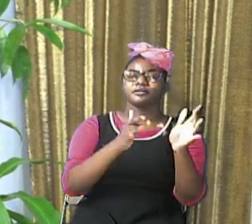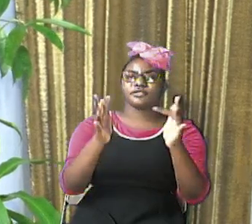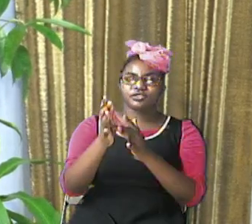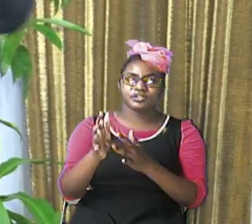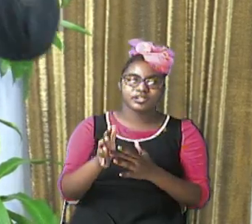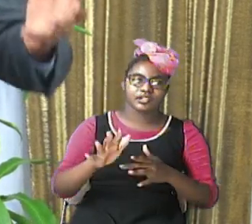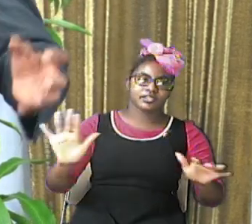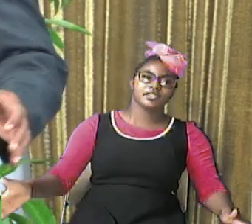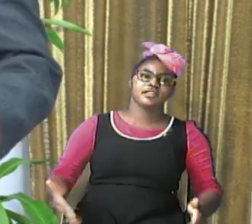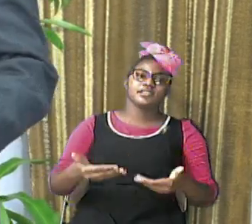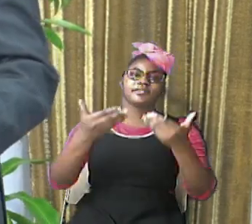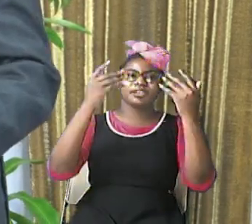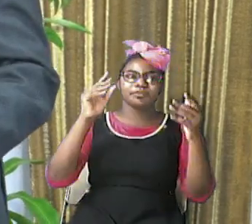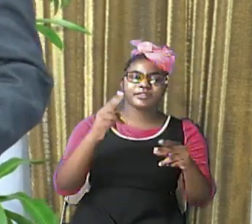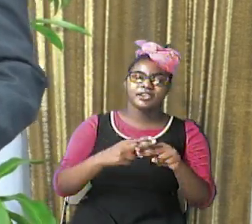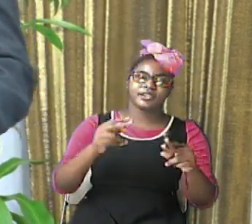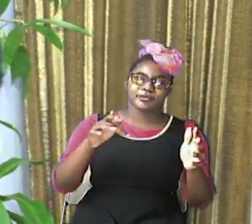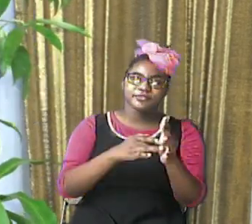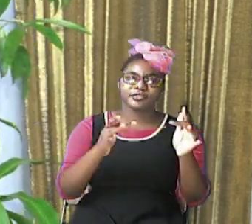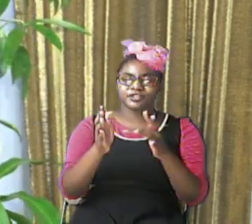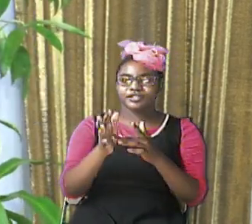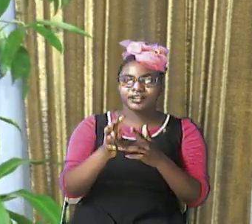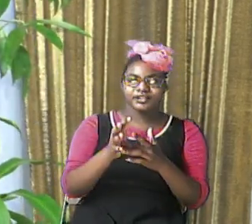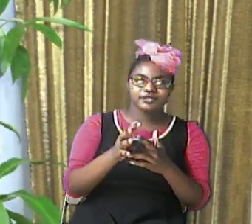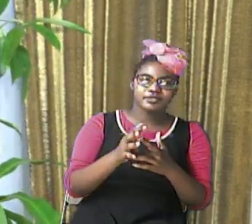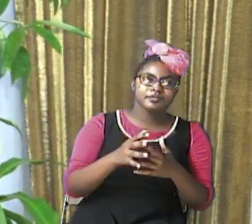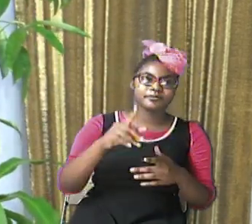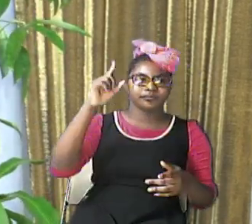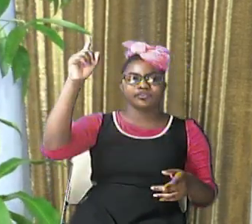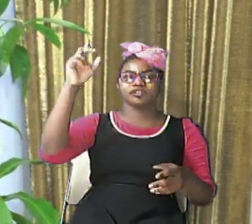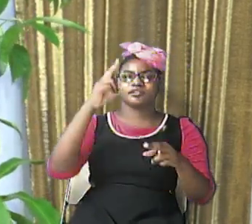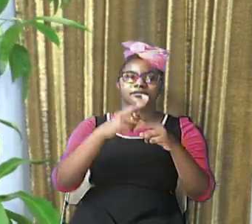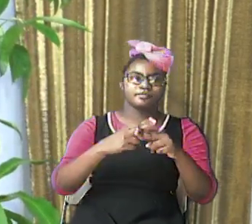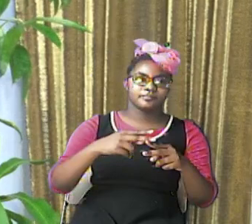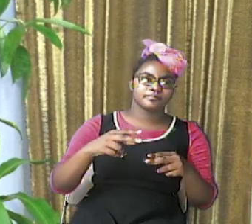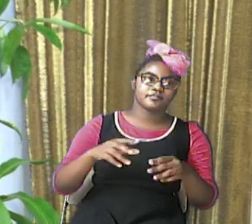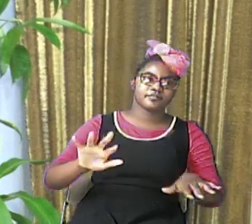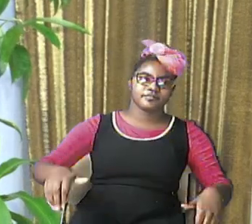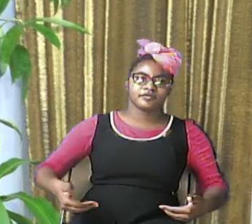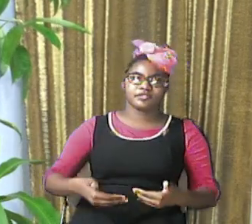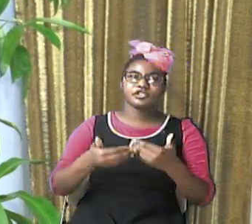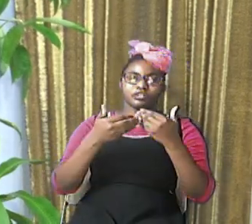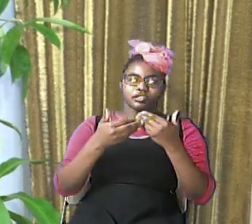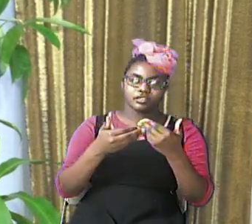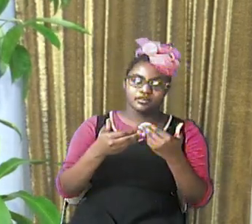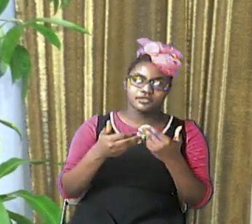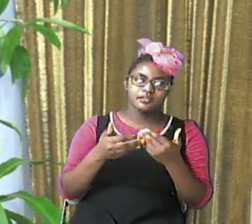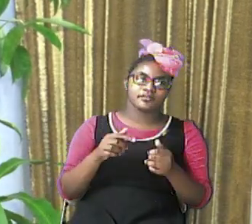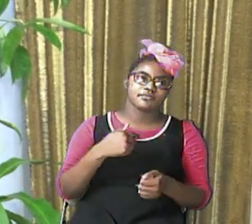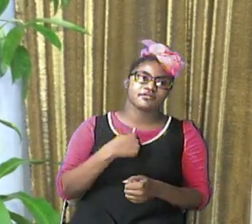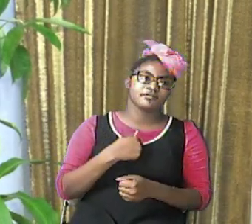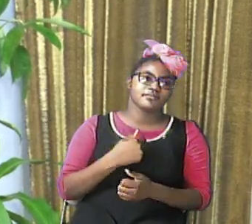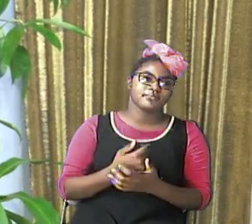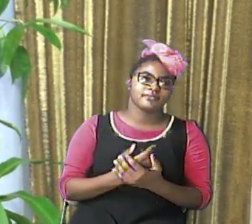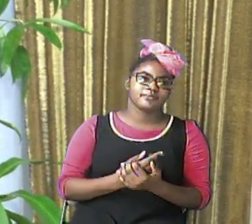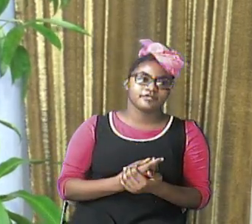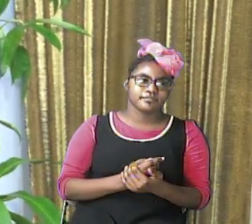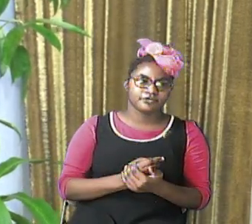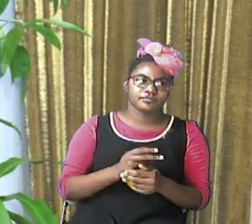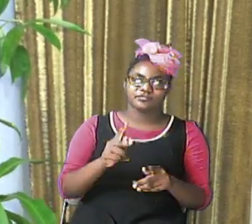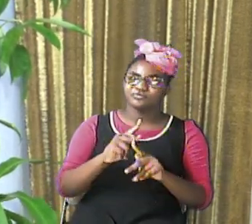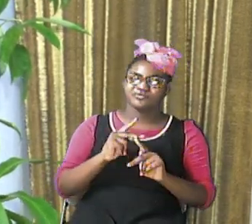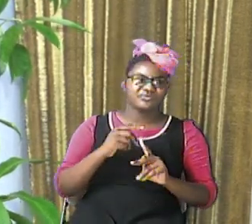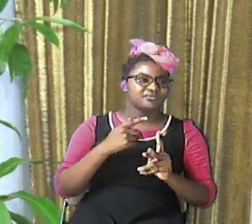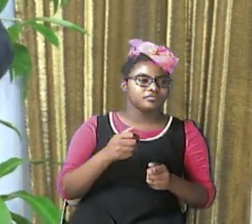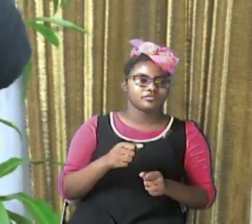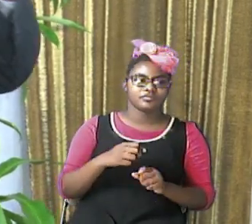I lift up the name of Jesus, because the name of Jesus lifted me. I don't care how anybody look at me. I